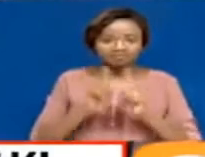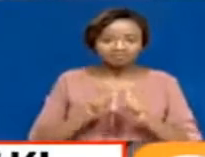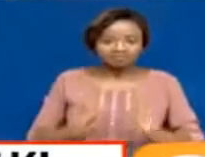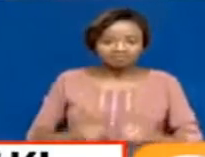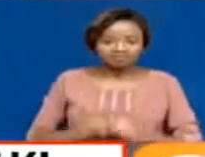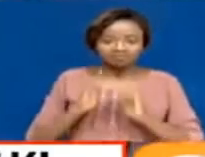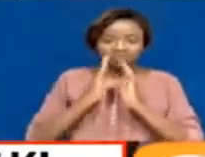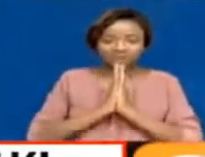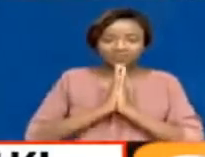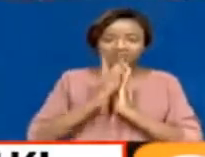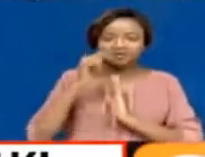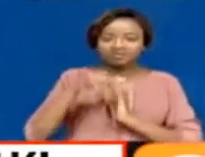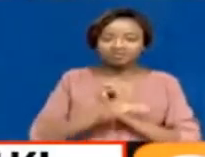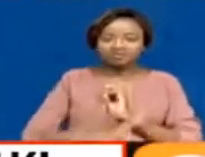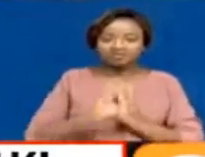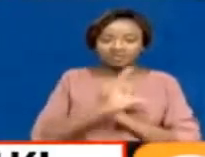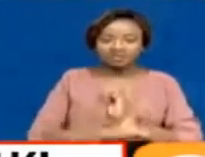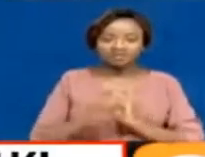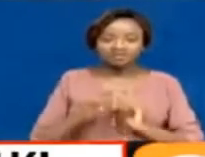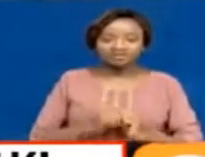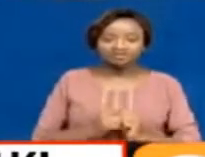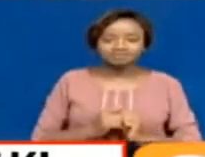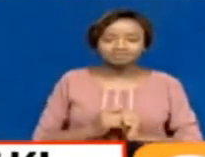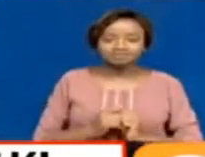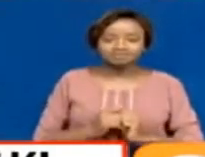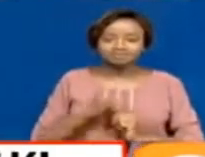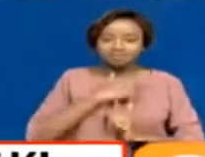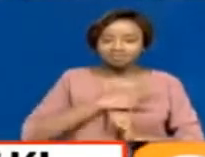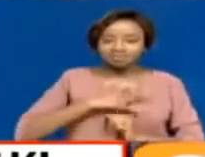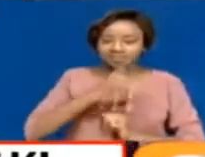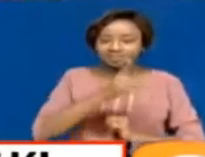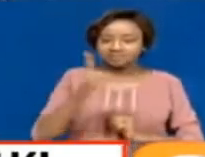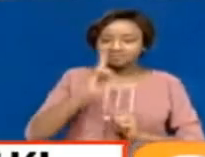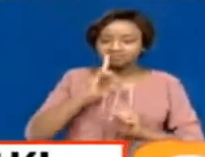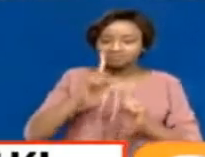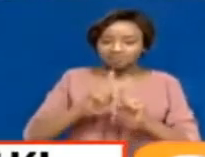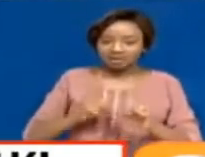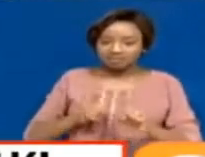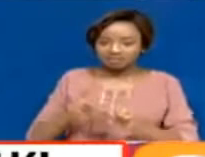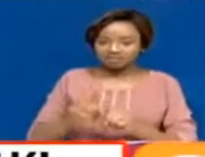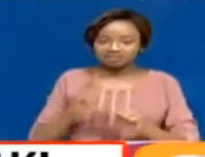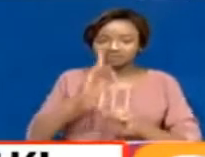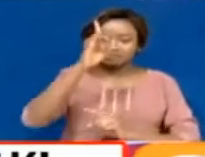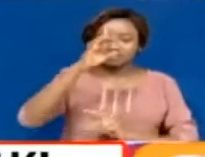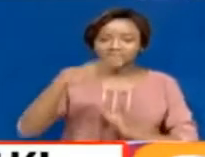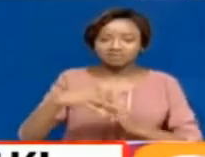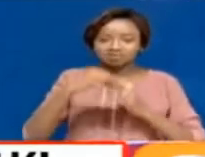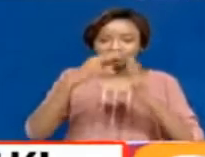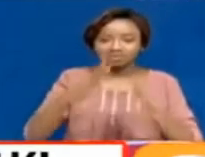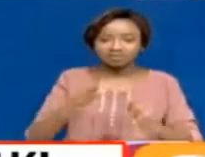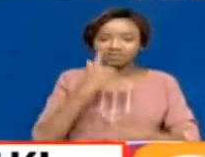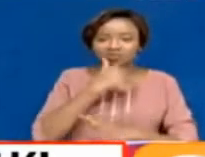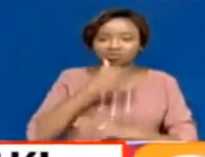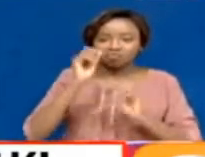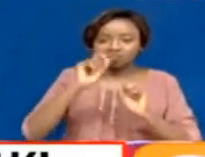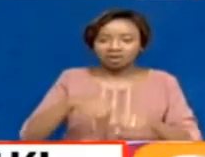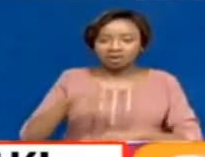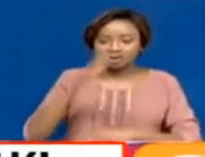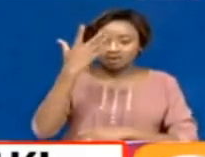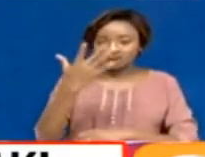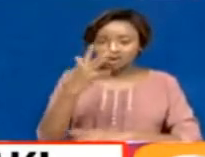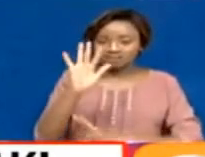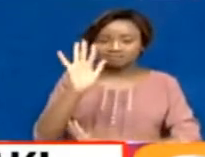time, a prayer of our nation. Dear brothers and sisters, religious leaders, for those who can extend their